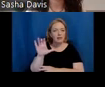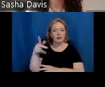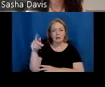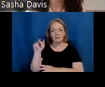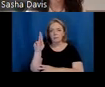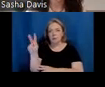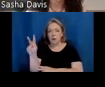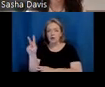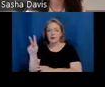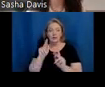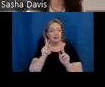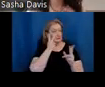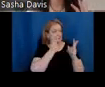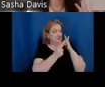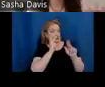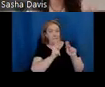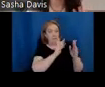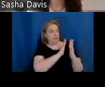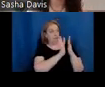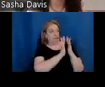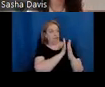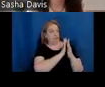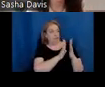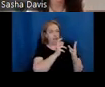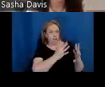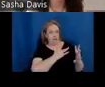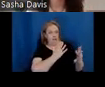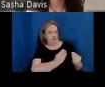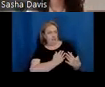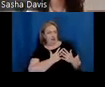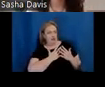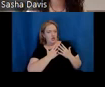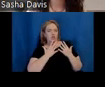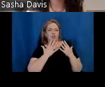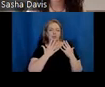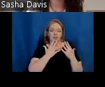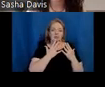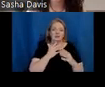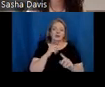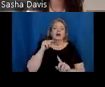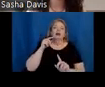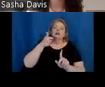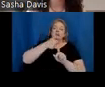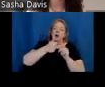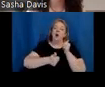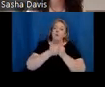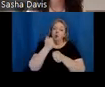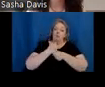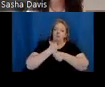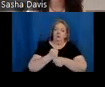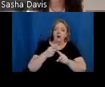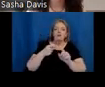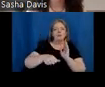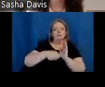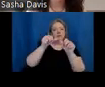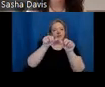by the people that he saw who populated the city. And as a primarily figurative artist of the human